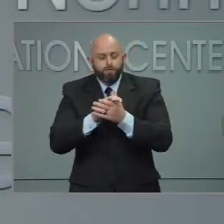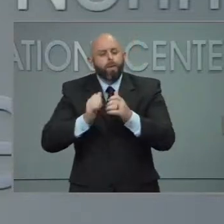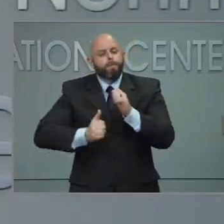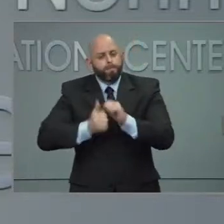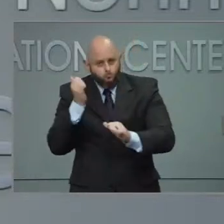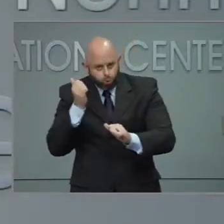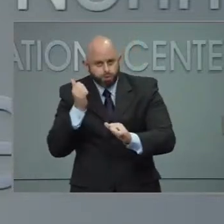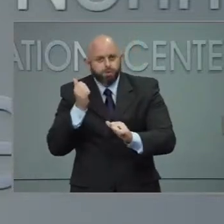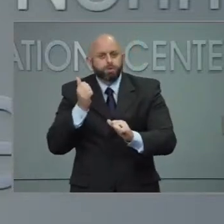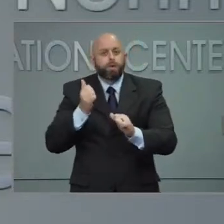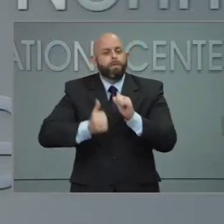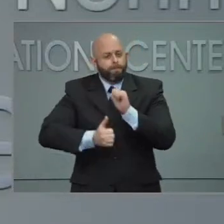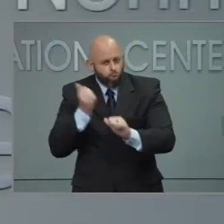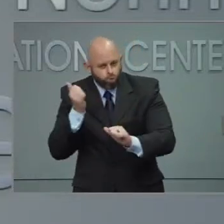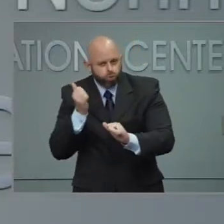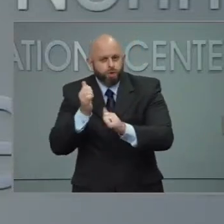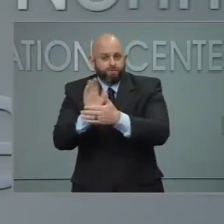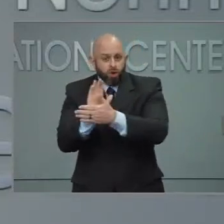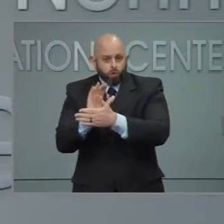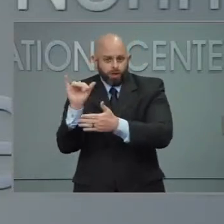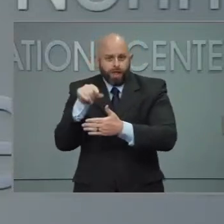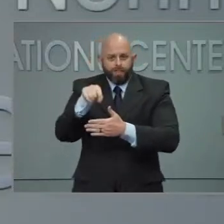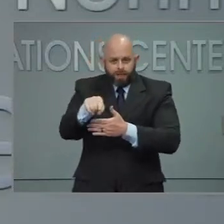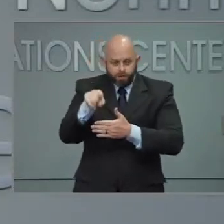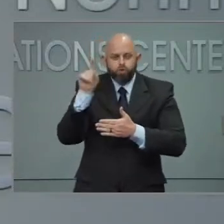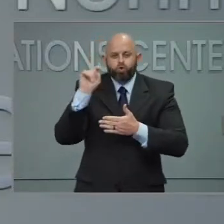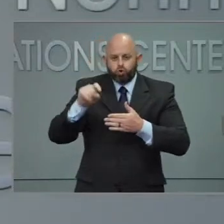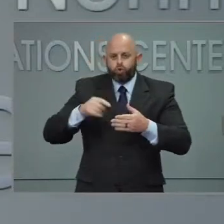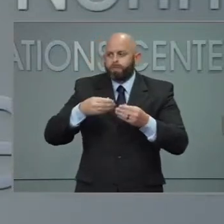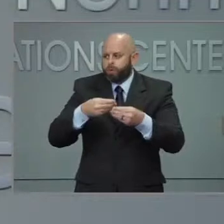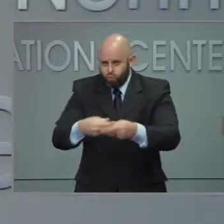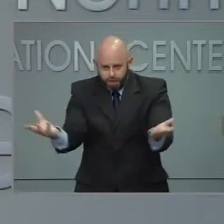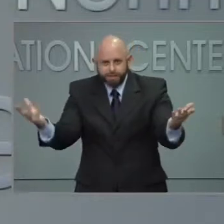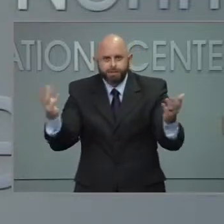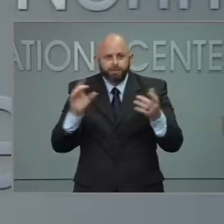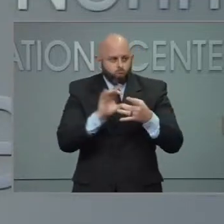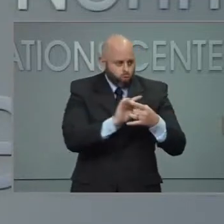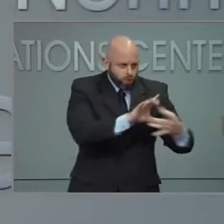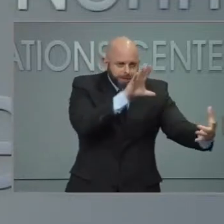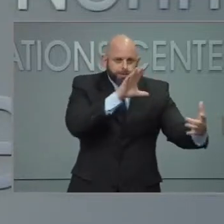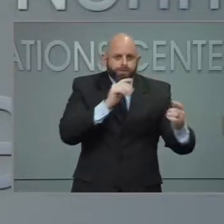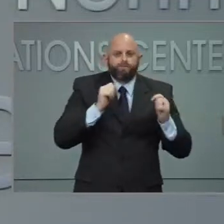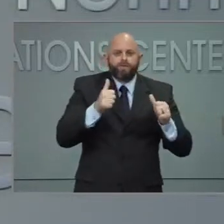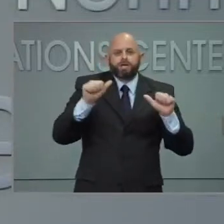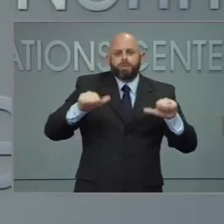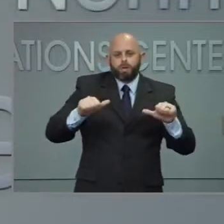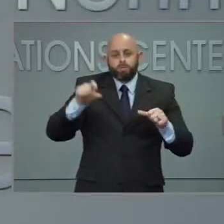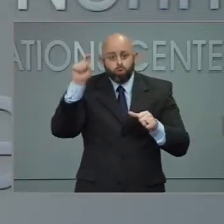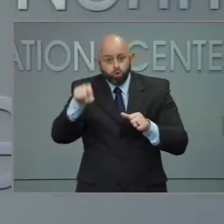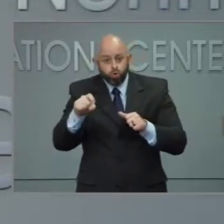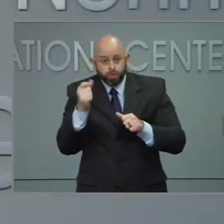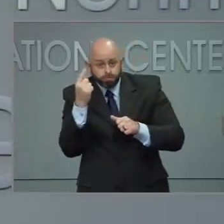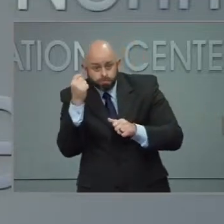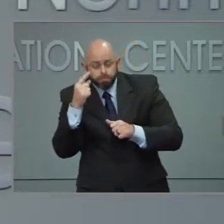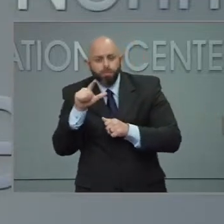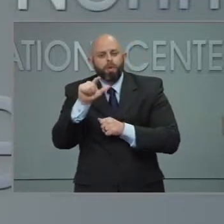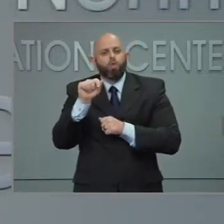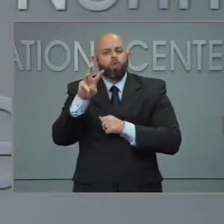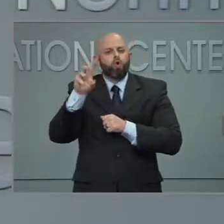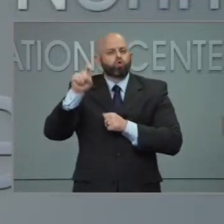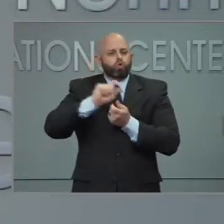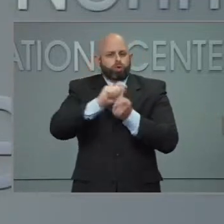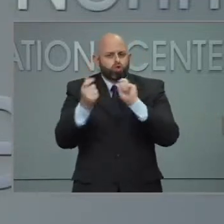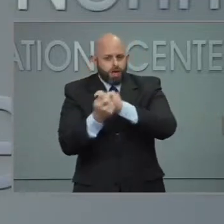should be released as quickly as possible, and that the law should be changed so